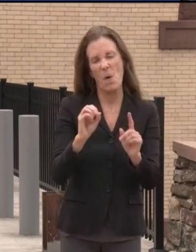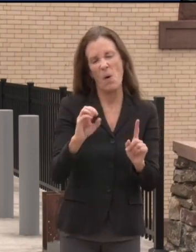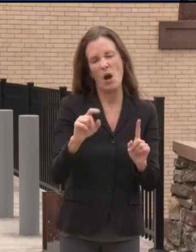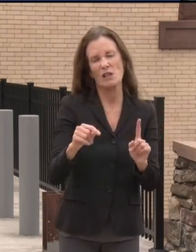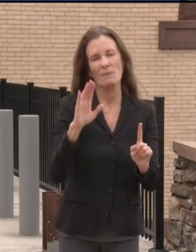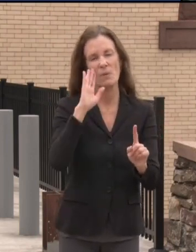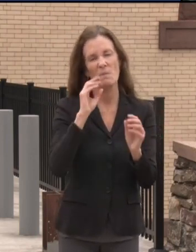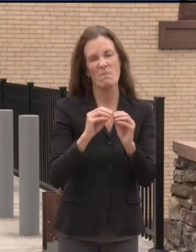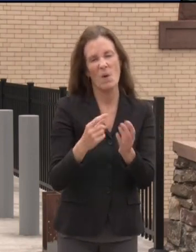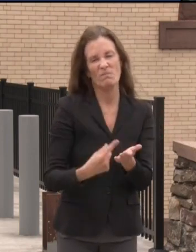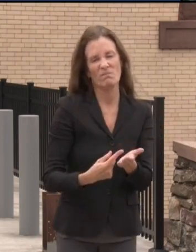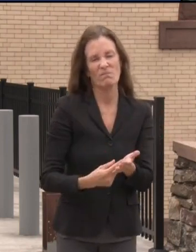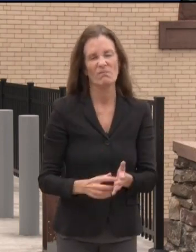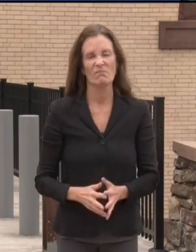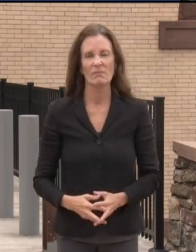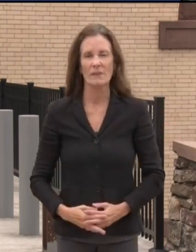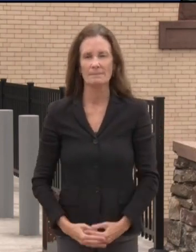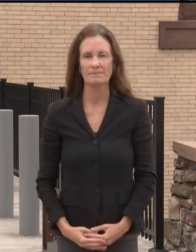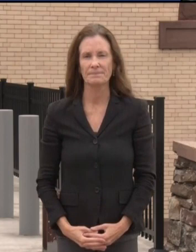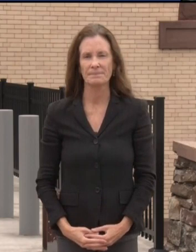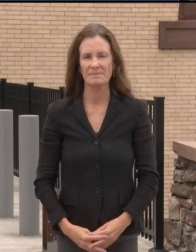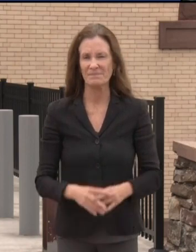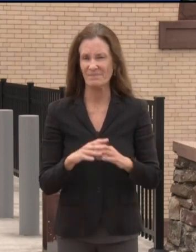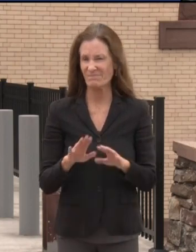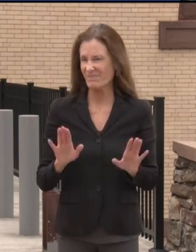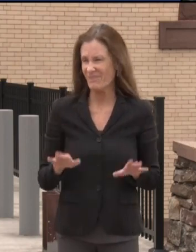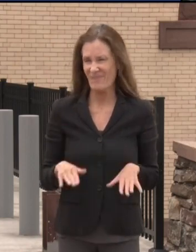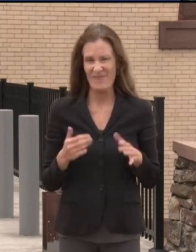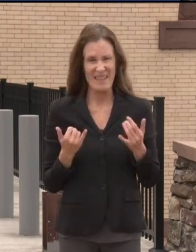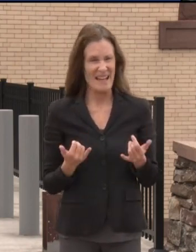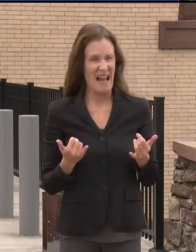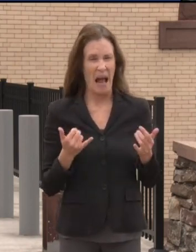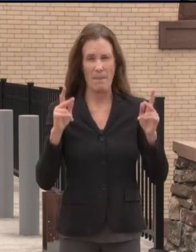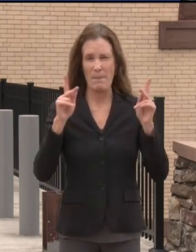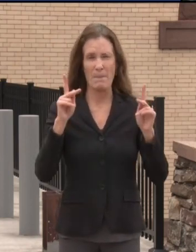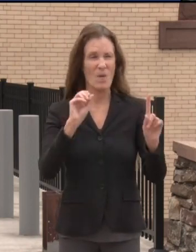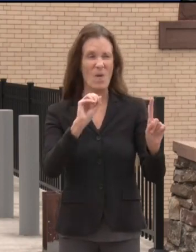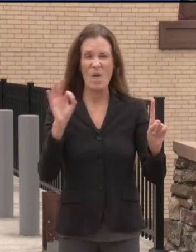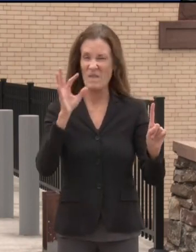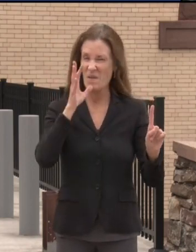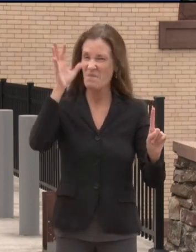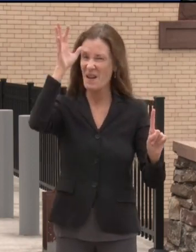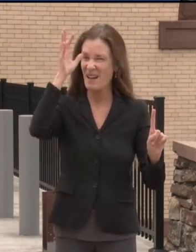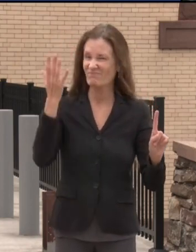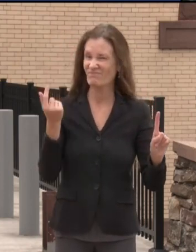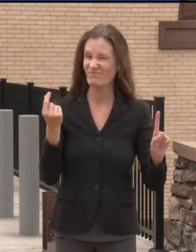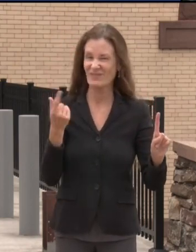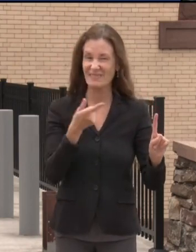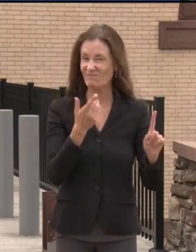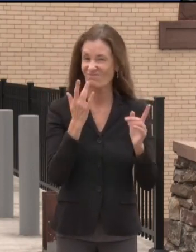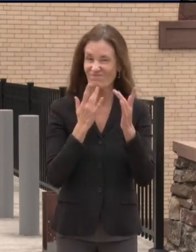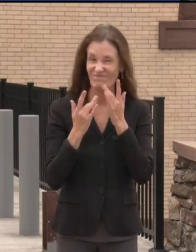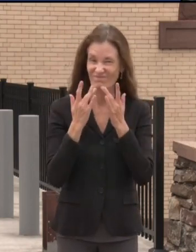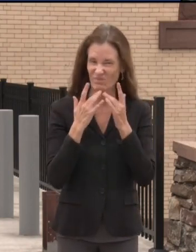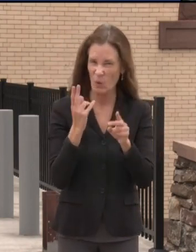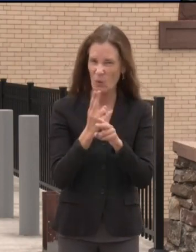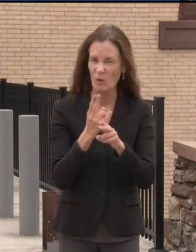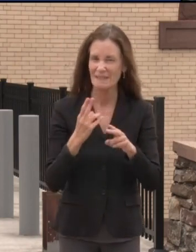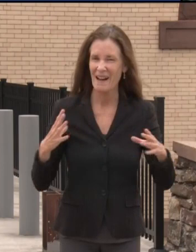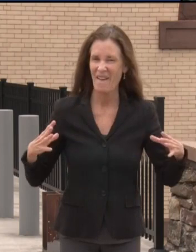take time off from work, and they do it by taking vacation time or other paid leave if they have